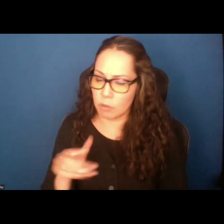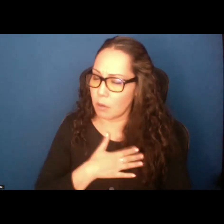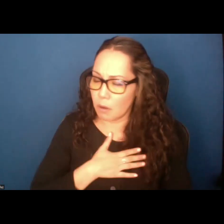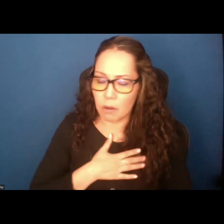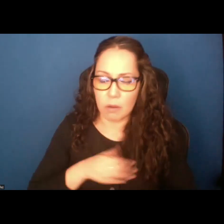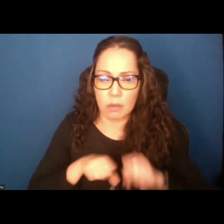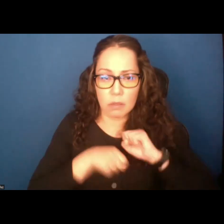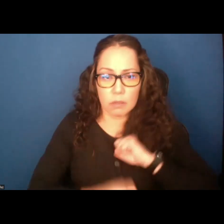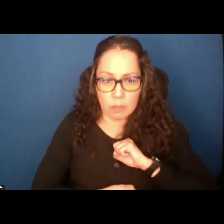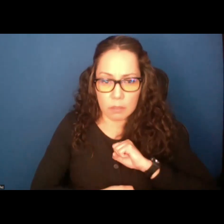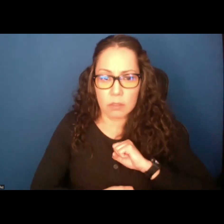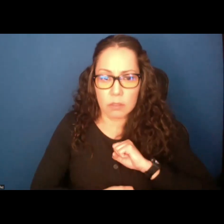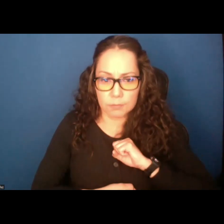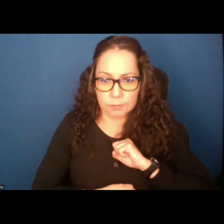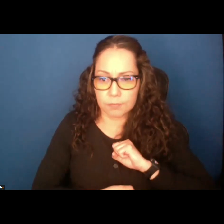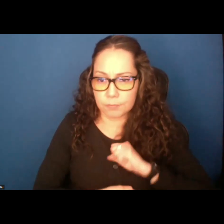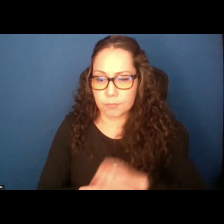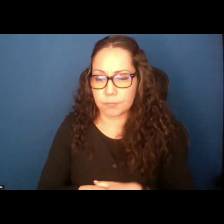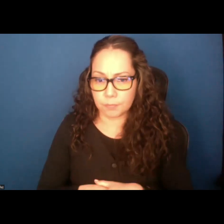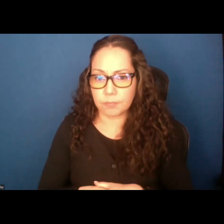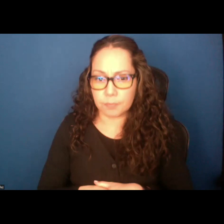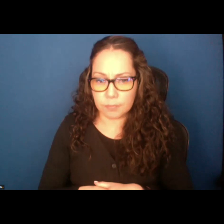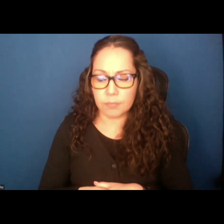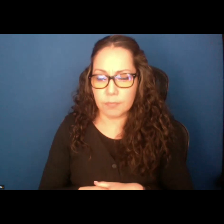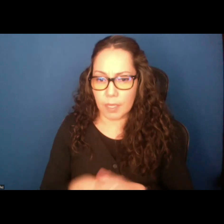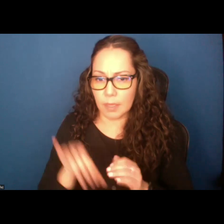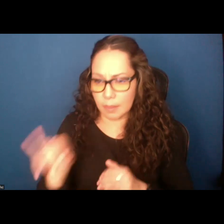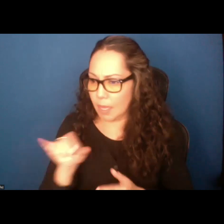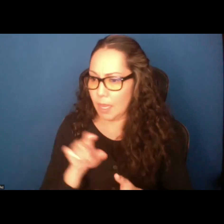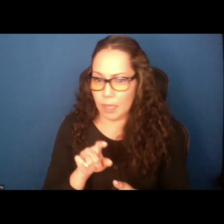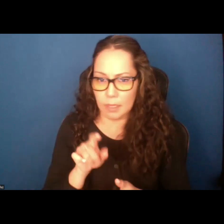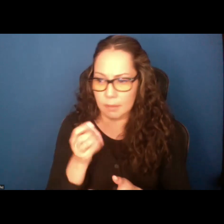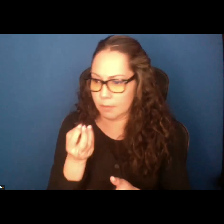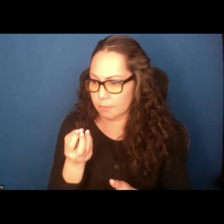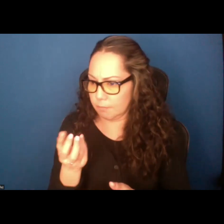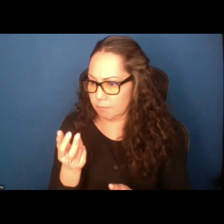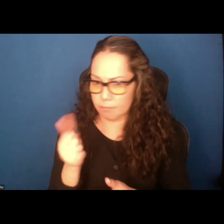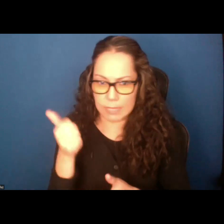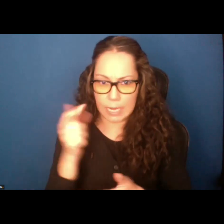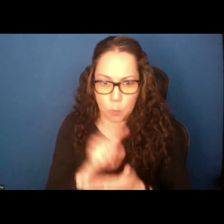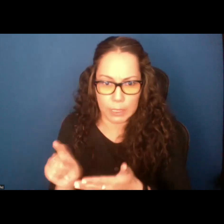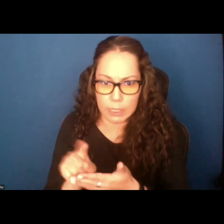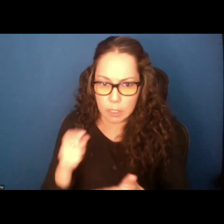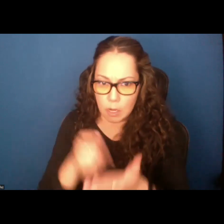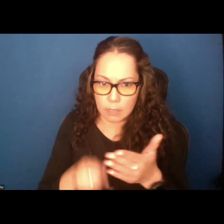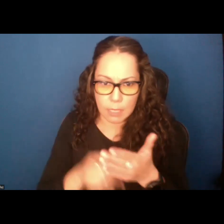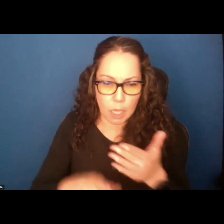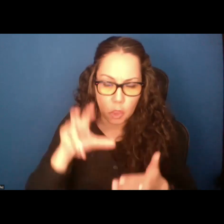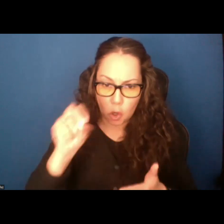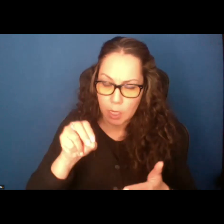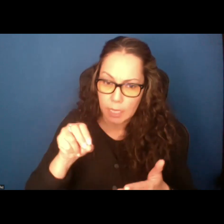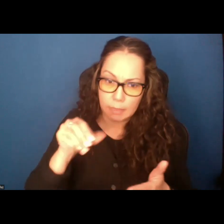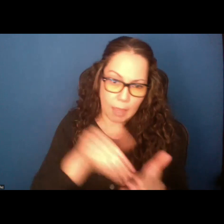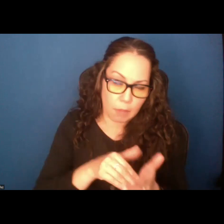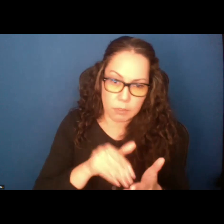and those 10 weeks cost me $30,000 in the help that I needed because of my physical